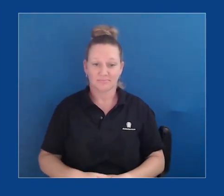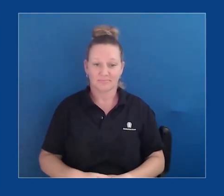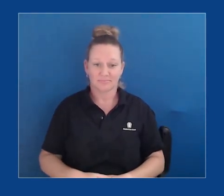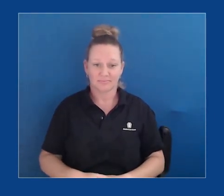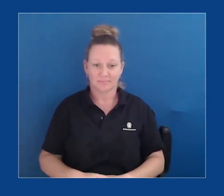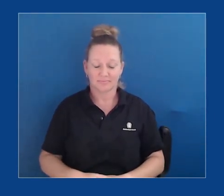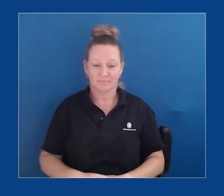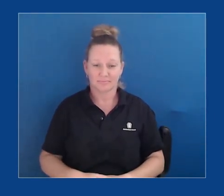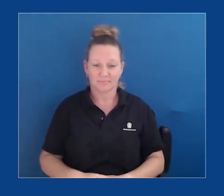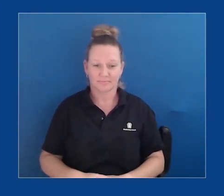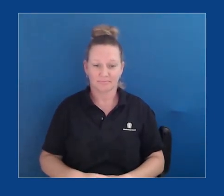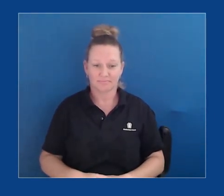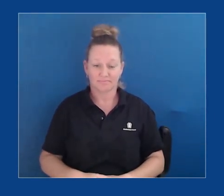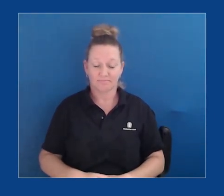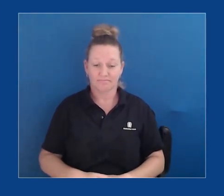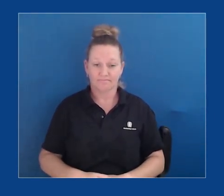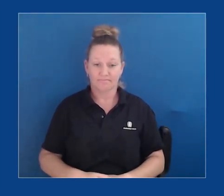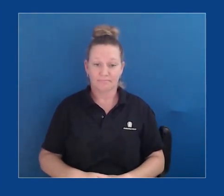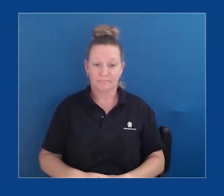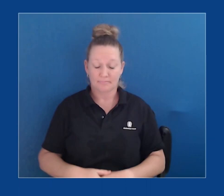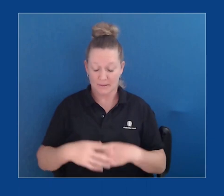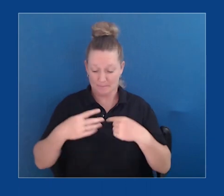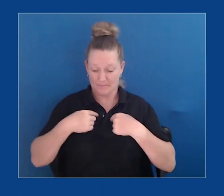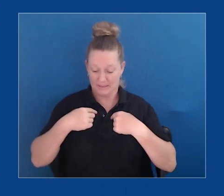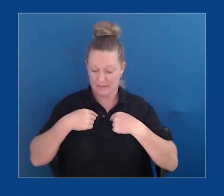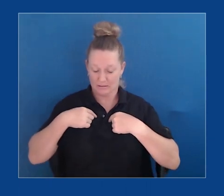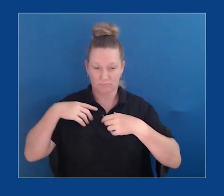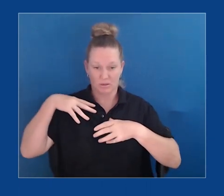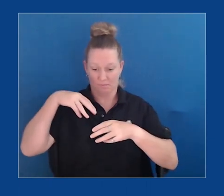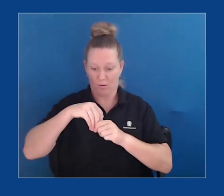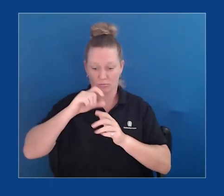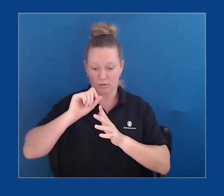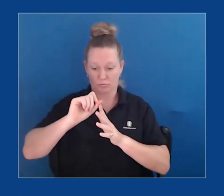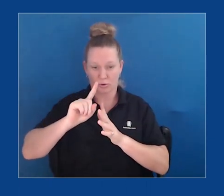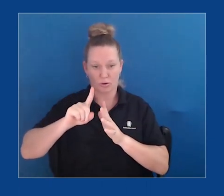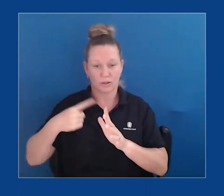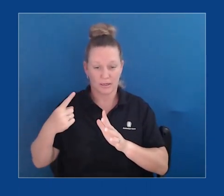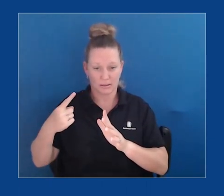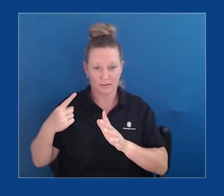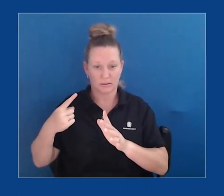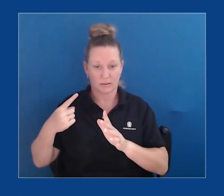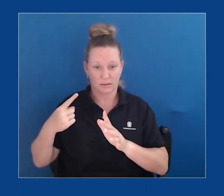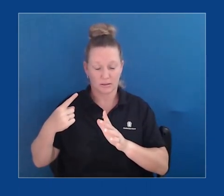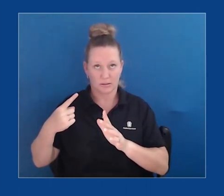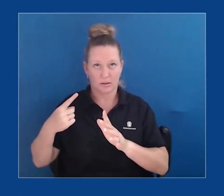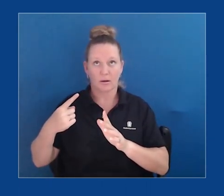since my involvement in this process, when I did my